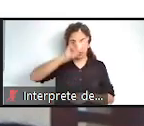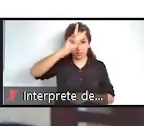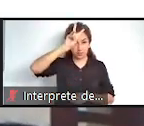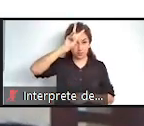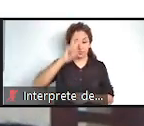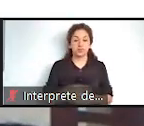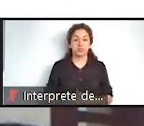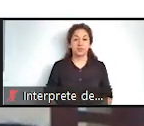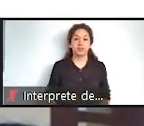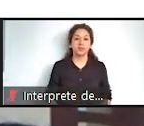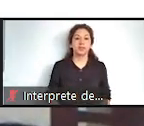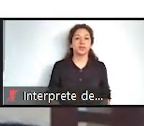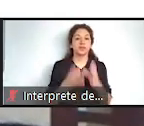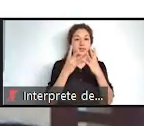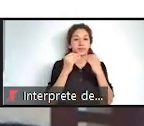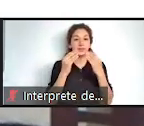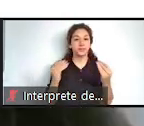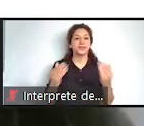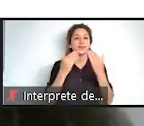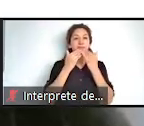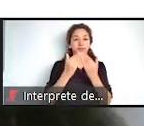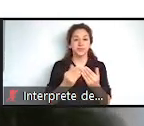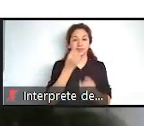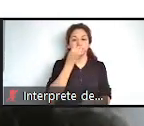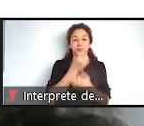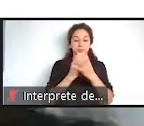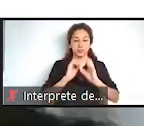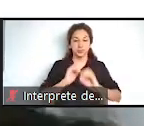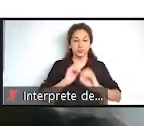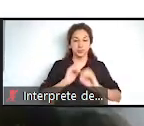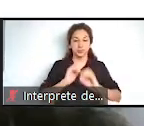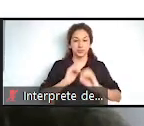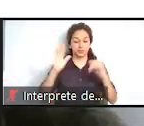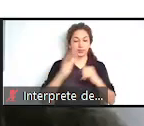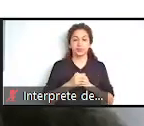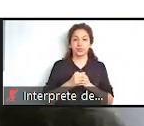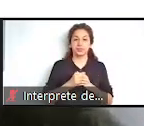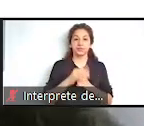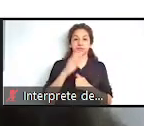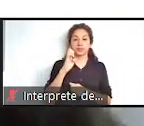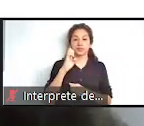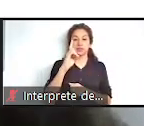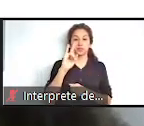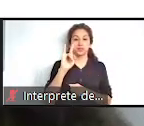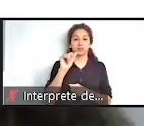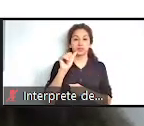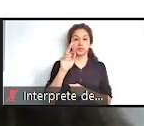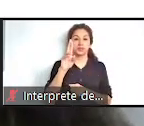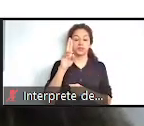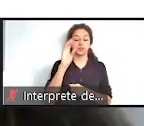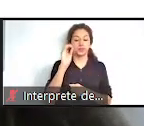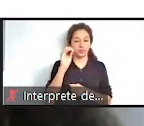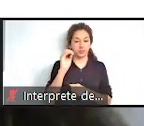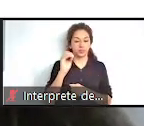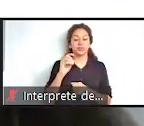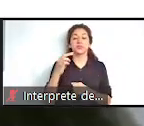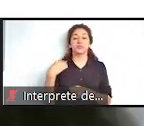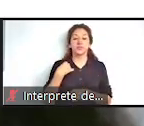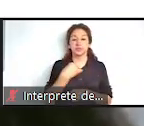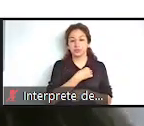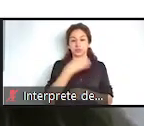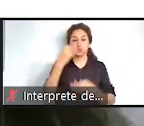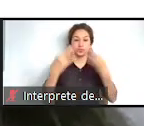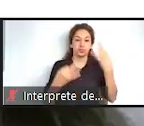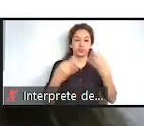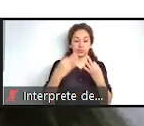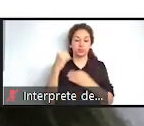workers of peru thank you very much and good morning mr eduardo vega minister of justice